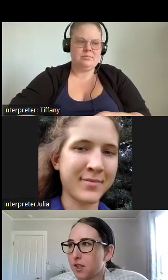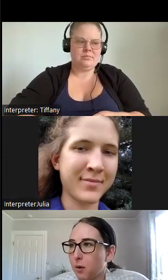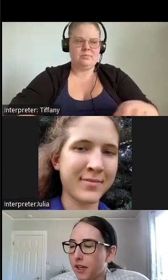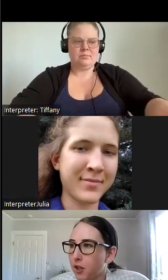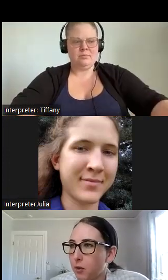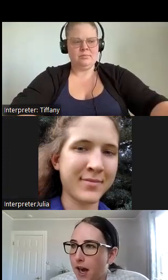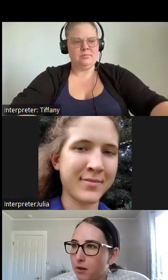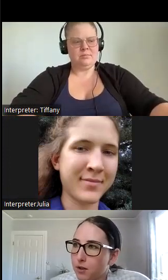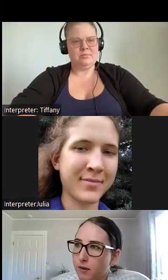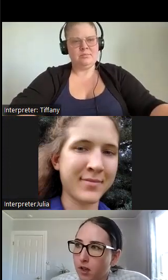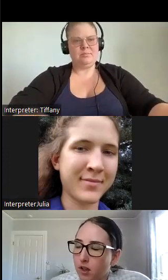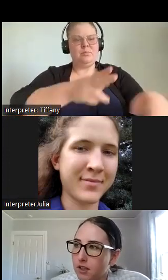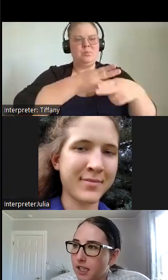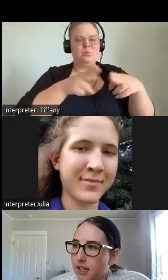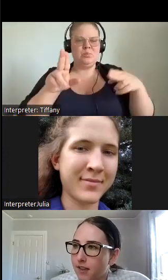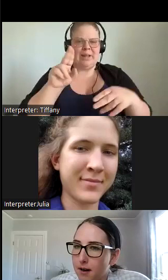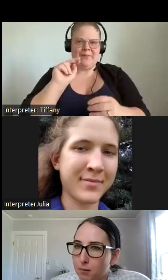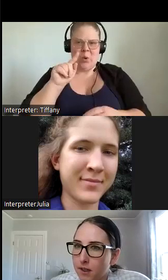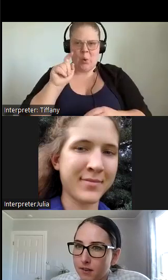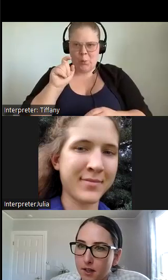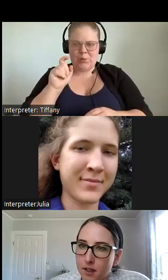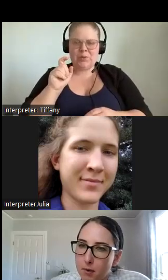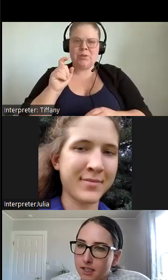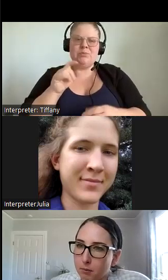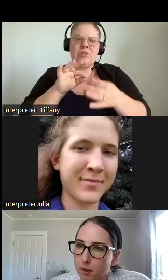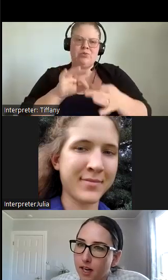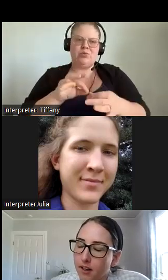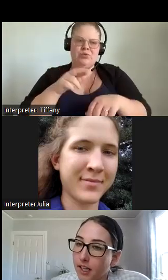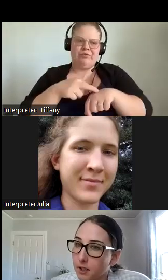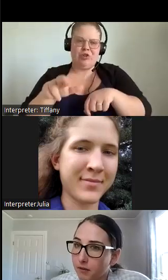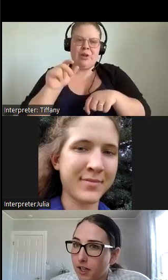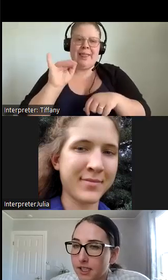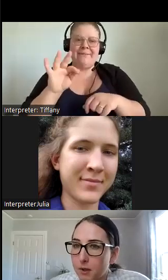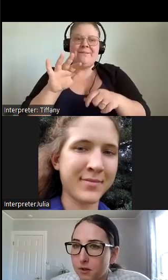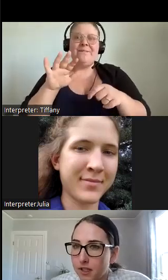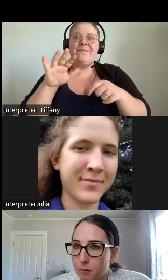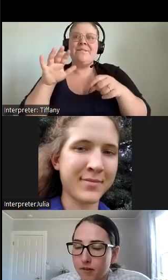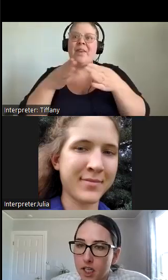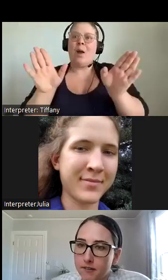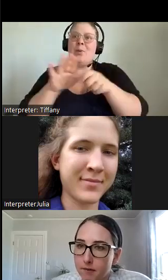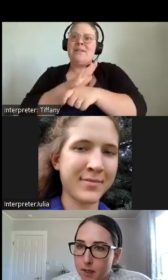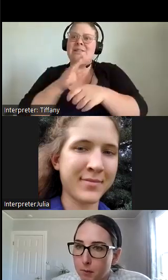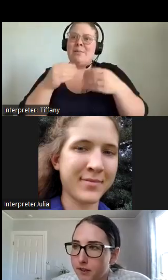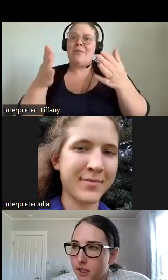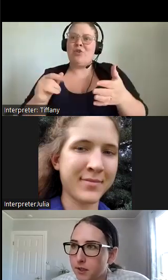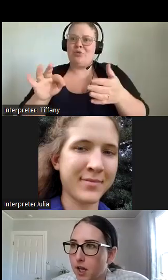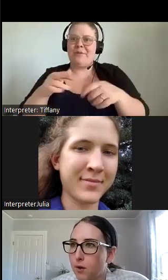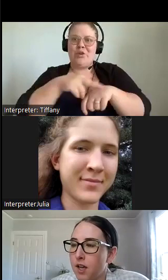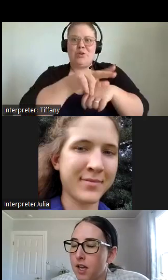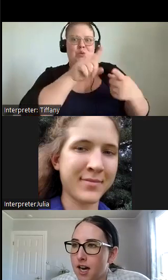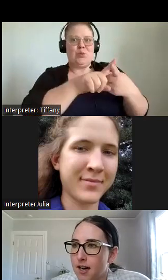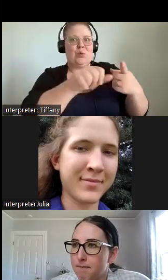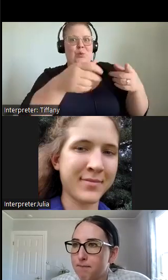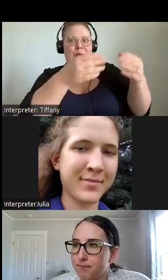So just a quick note around those referrals, if the comprehensive provider is referring someone to a different provider, if they've been approved to do